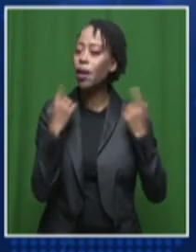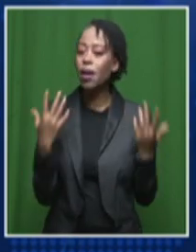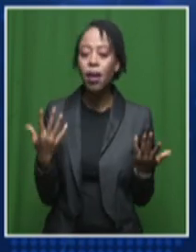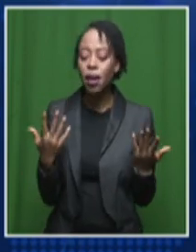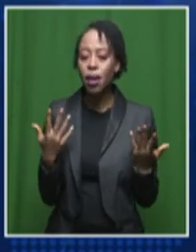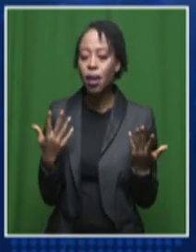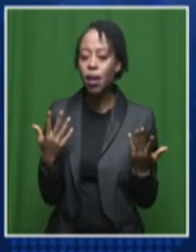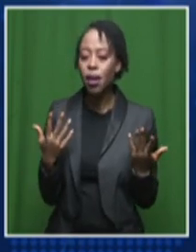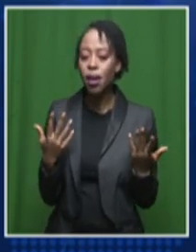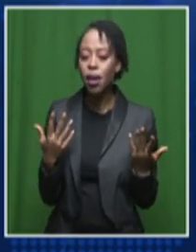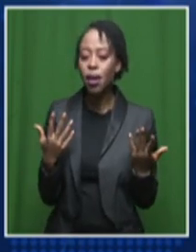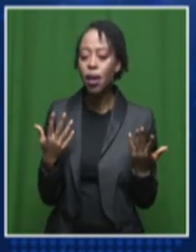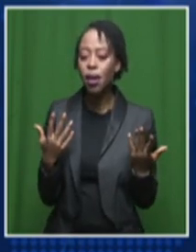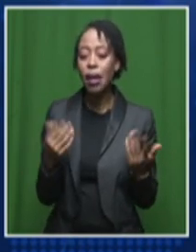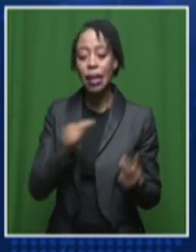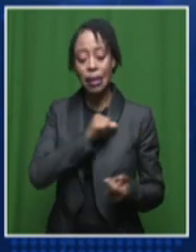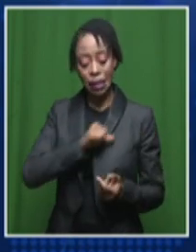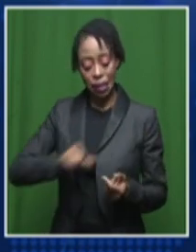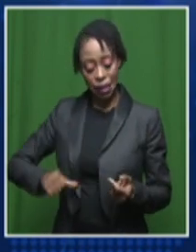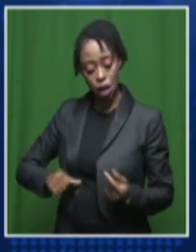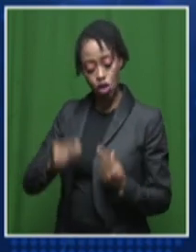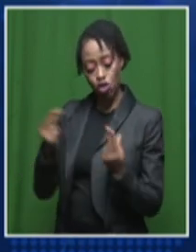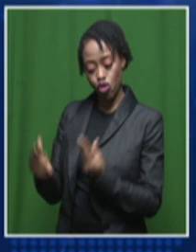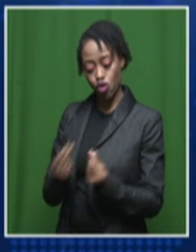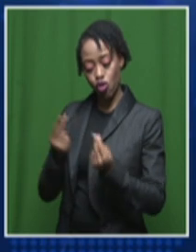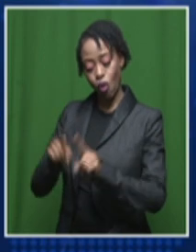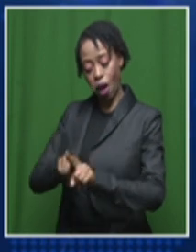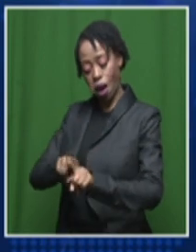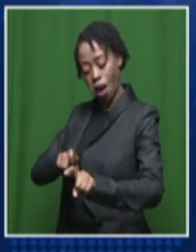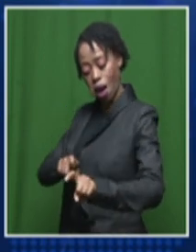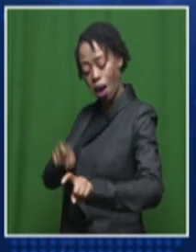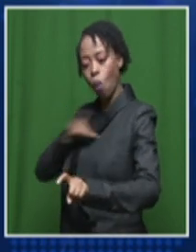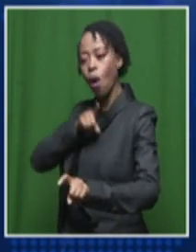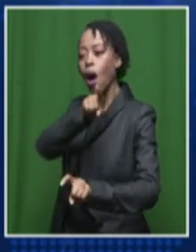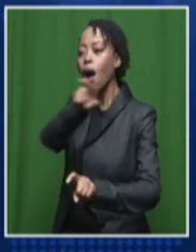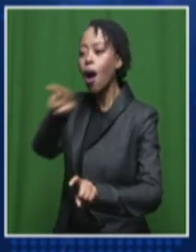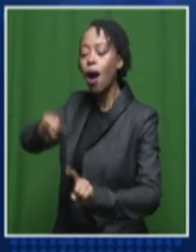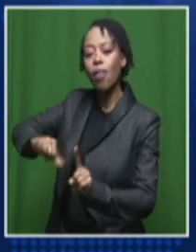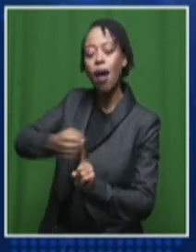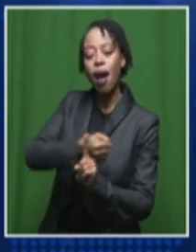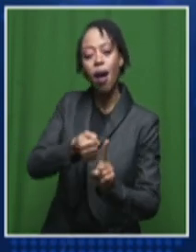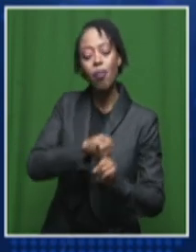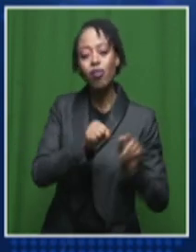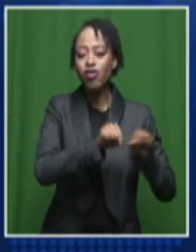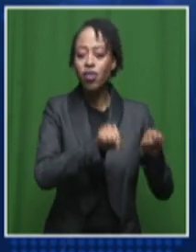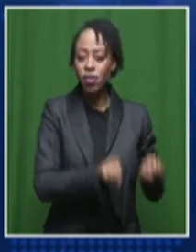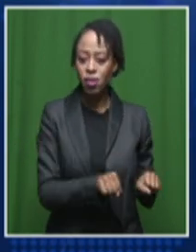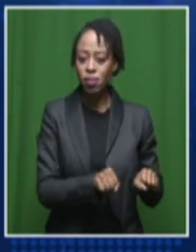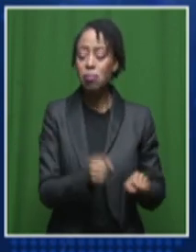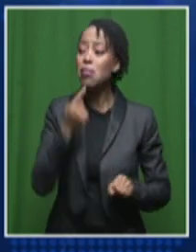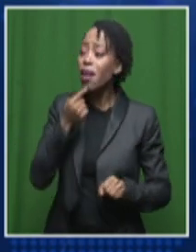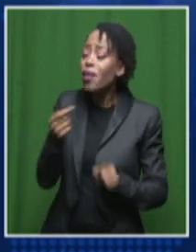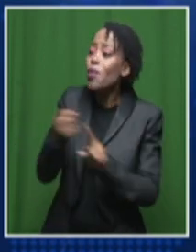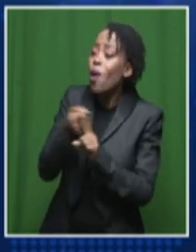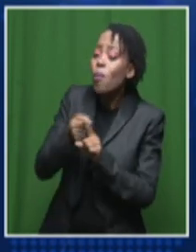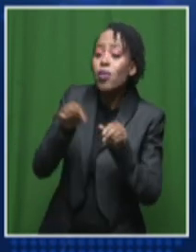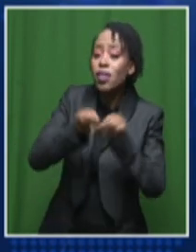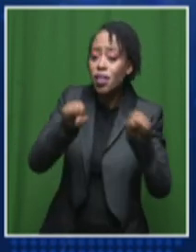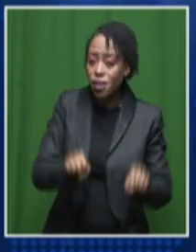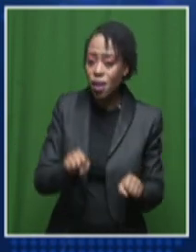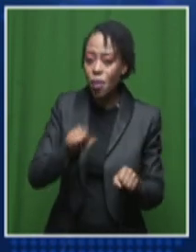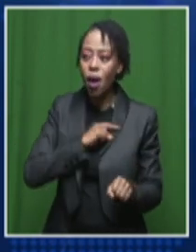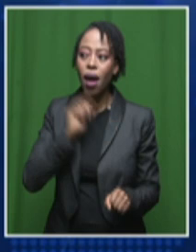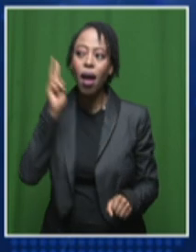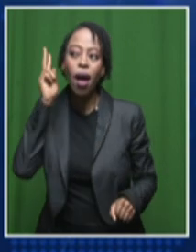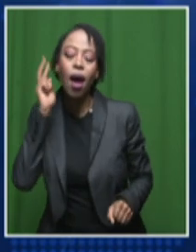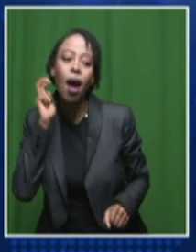anything to our surgical backlog because people are abusing, and that's what I was saying, that you are abusing the system. When they hear that